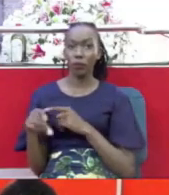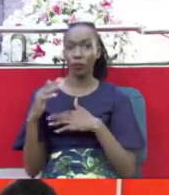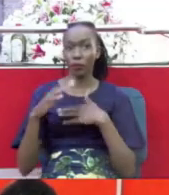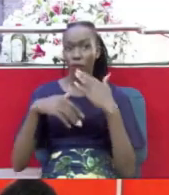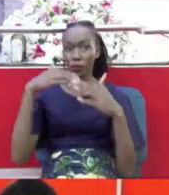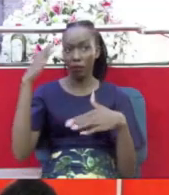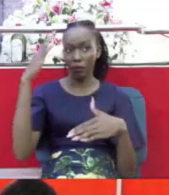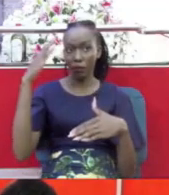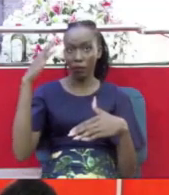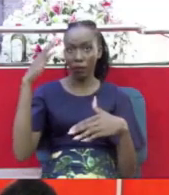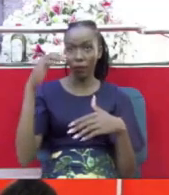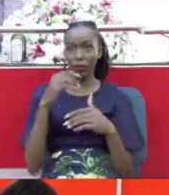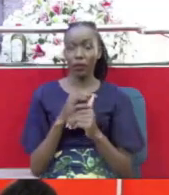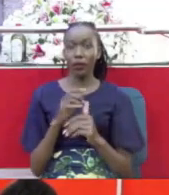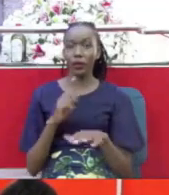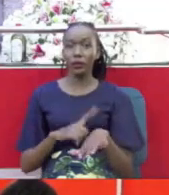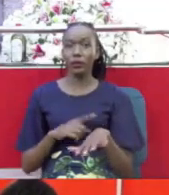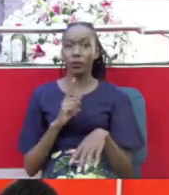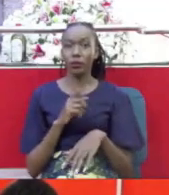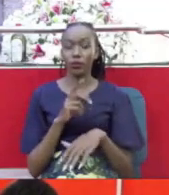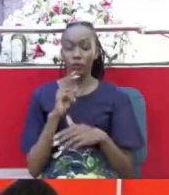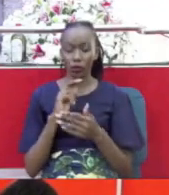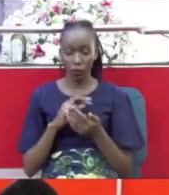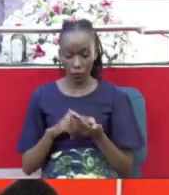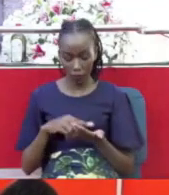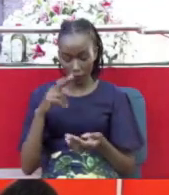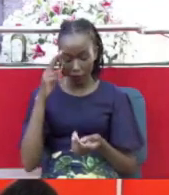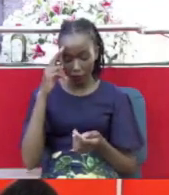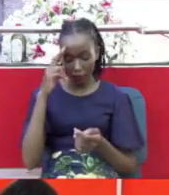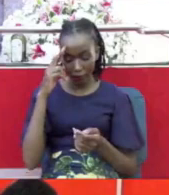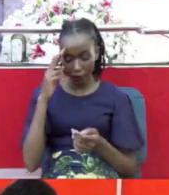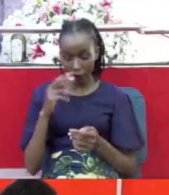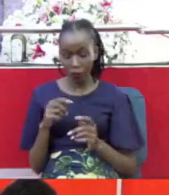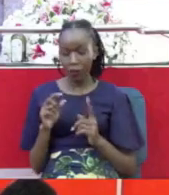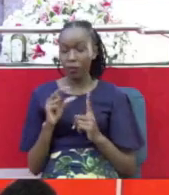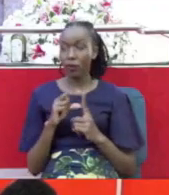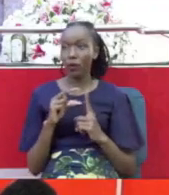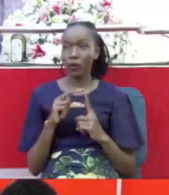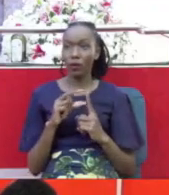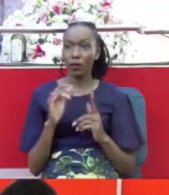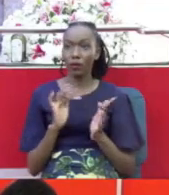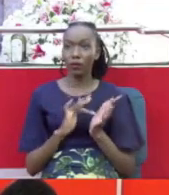there are certain texts that is like a speed bump.